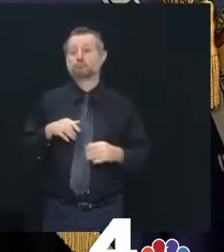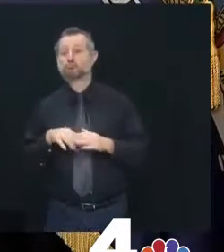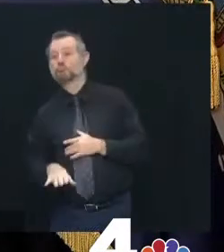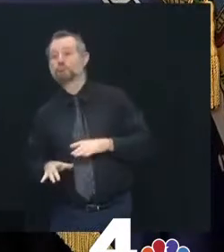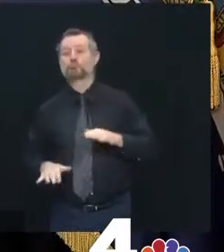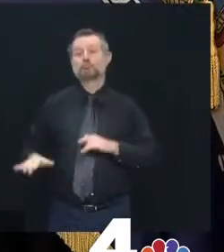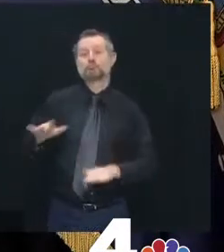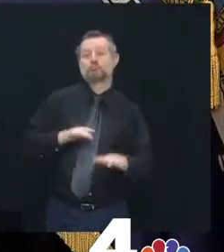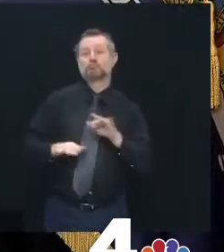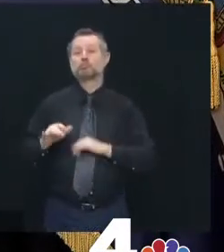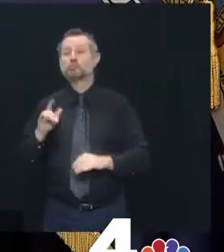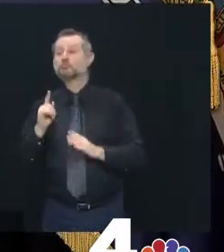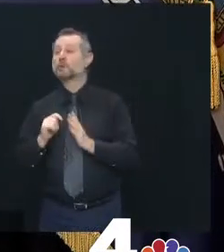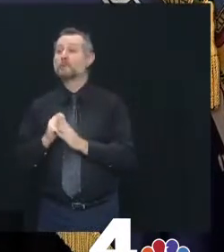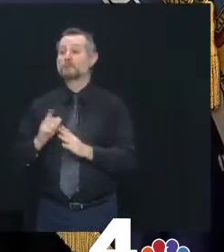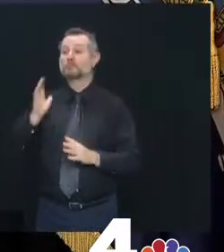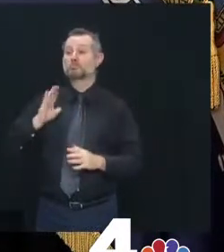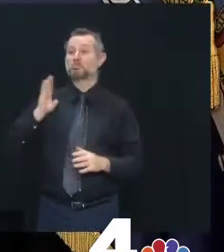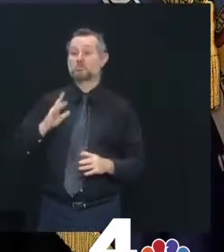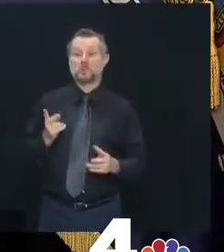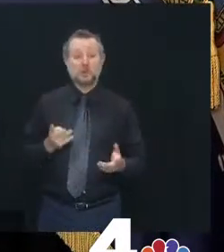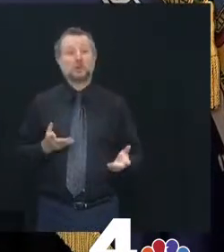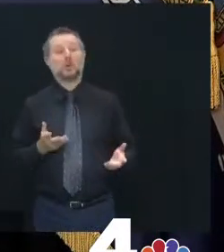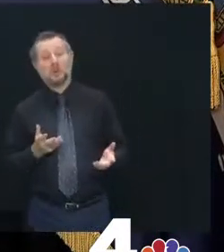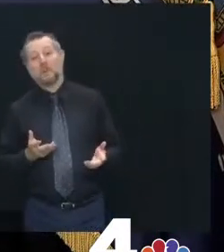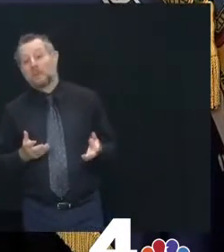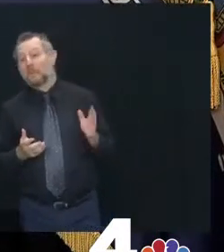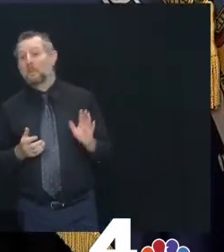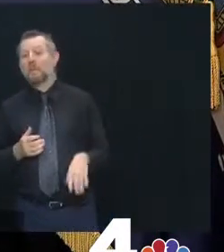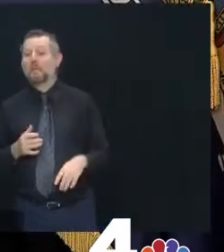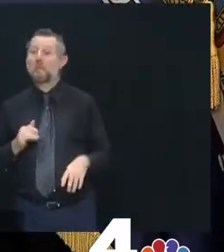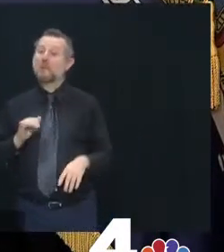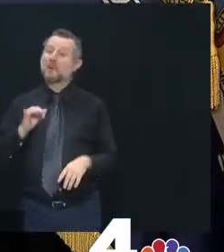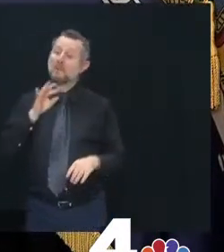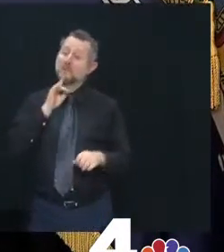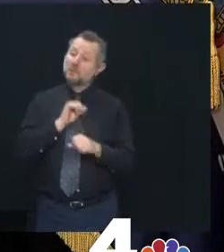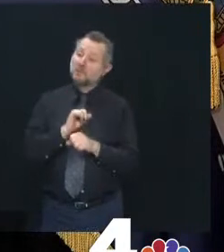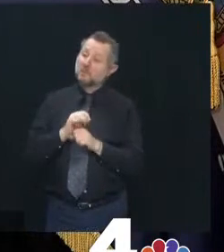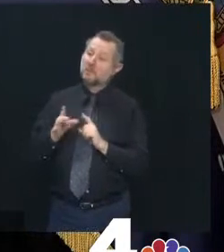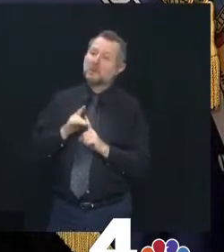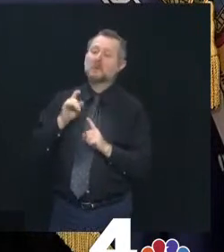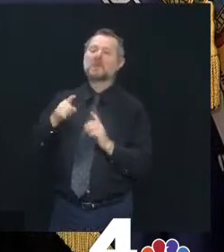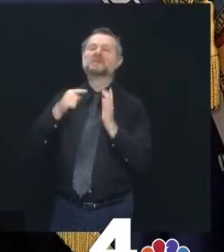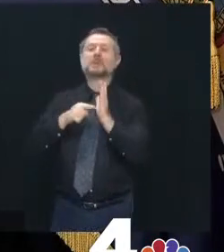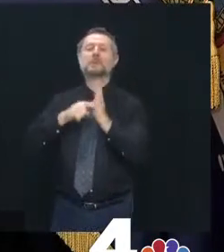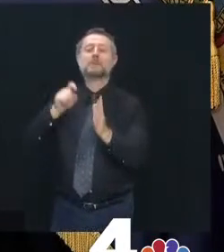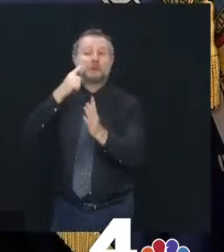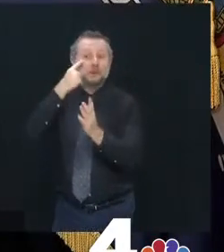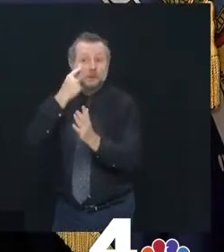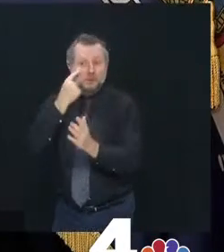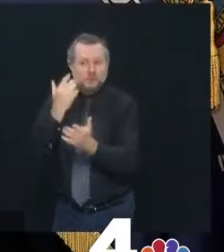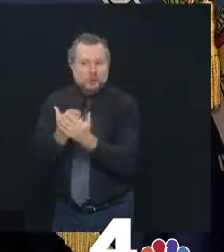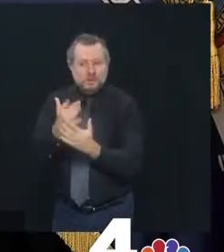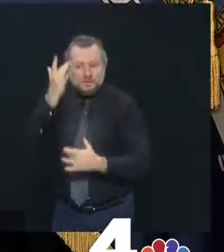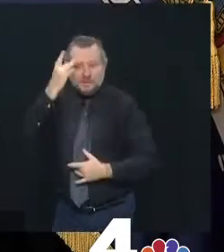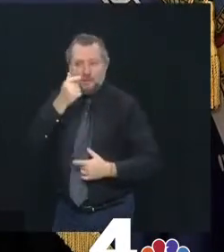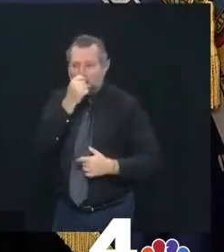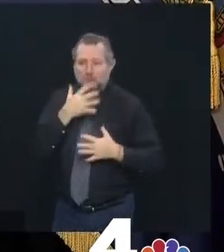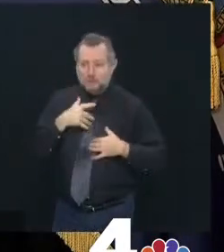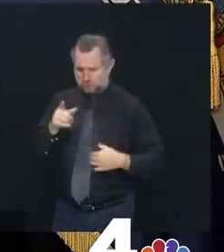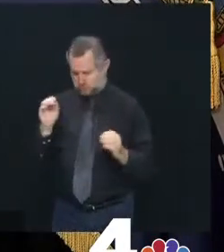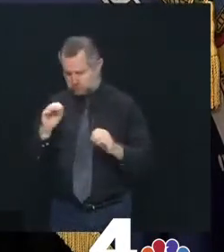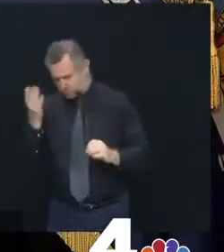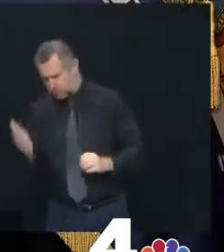was saying you have to be symptomatic. So nursing home workers who were not